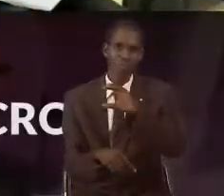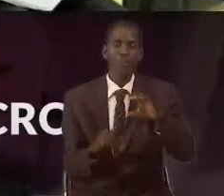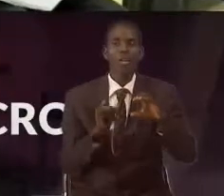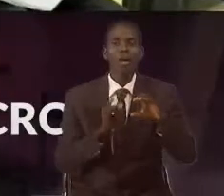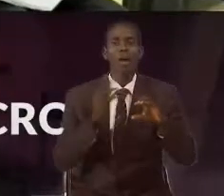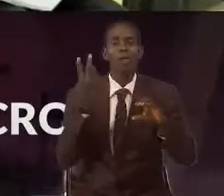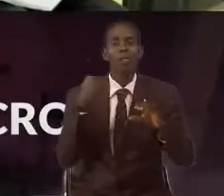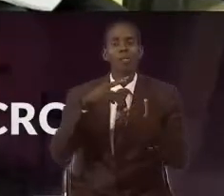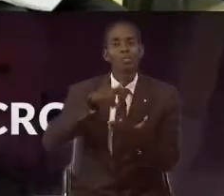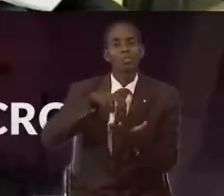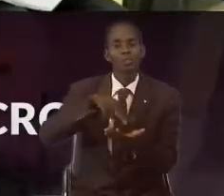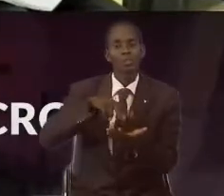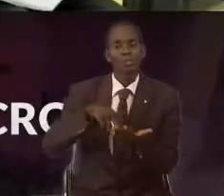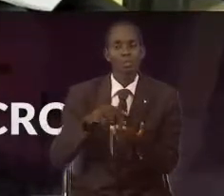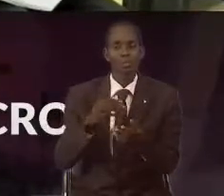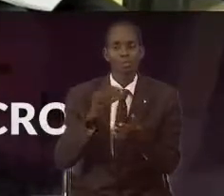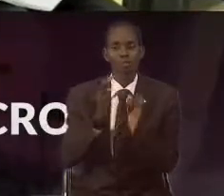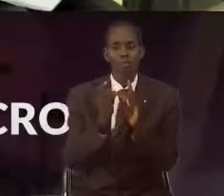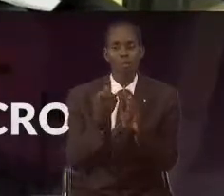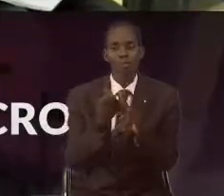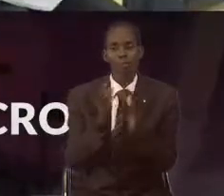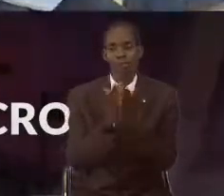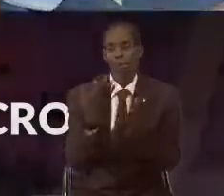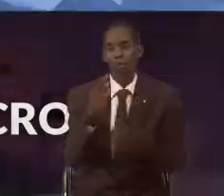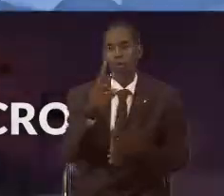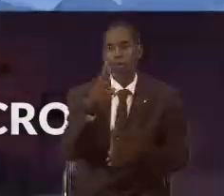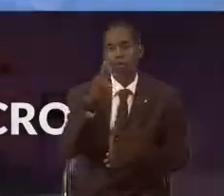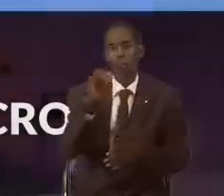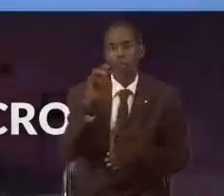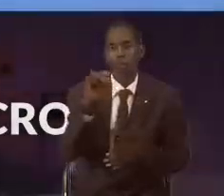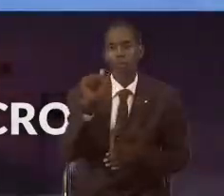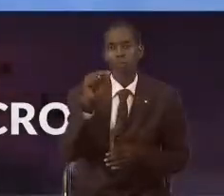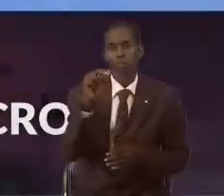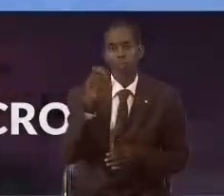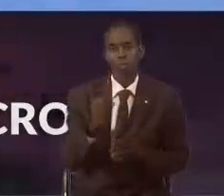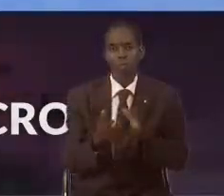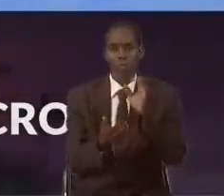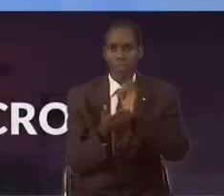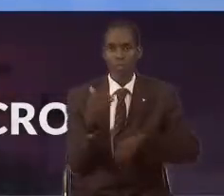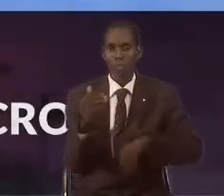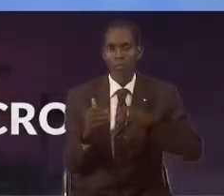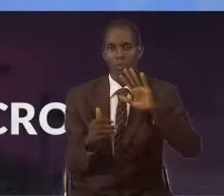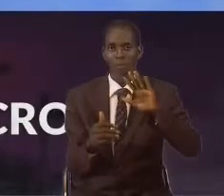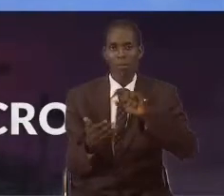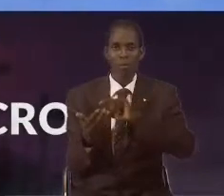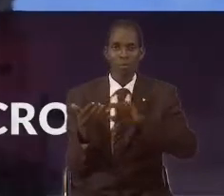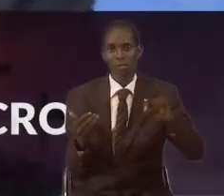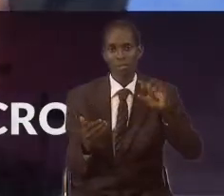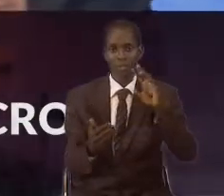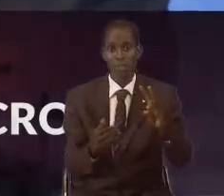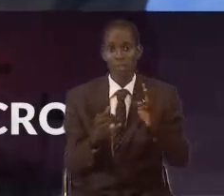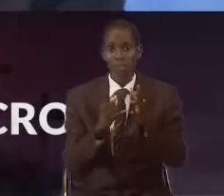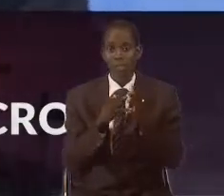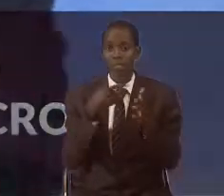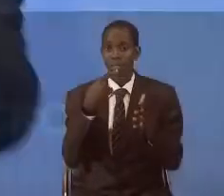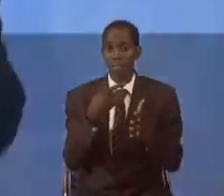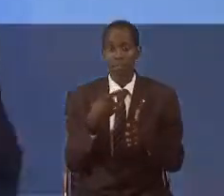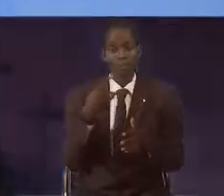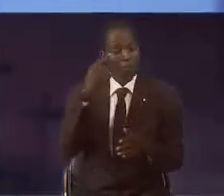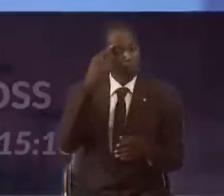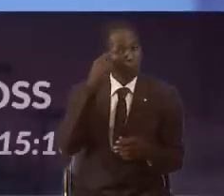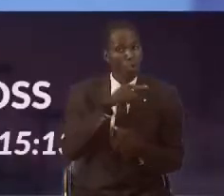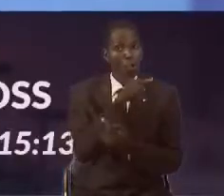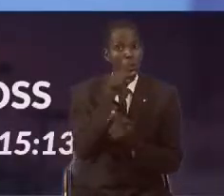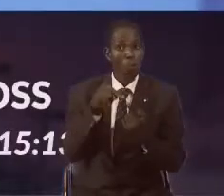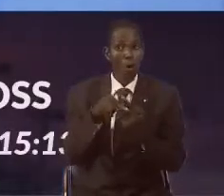demonstrated on the cross. I was reading to you Romans chapter 5, verse 8. Let's